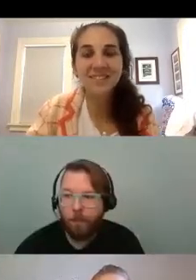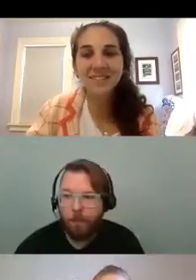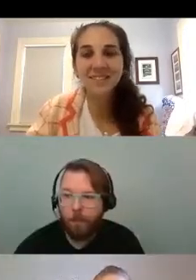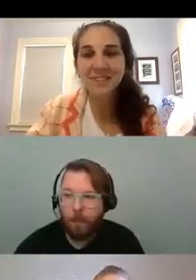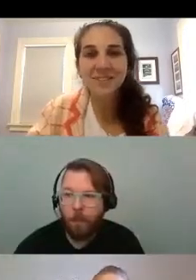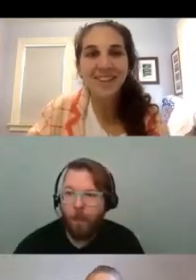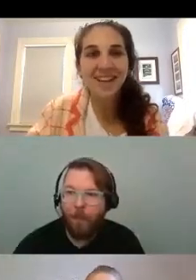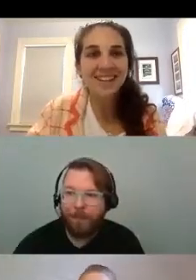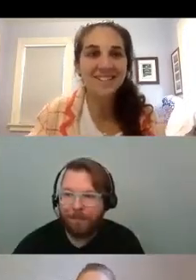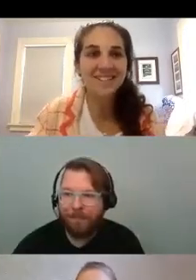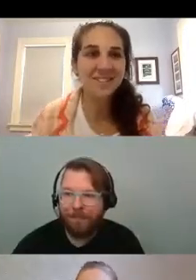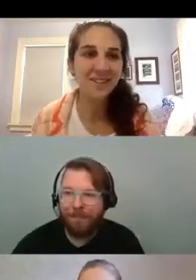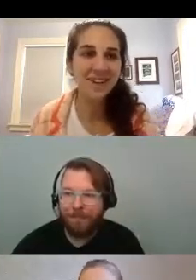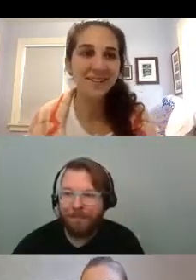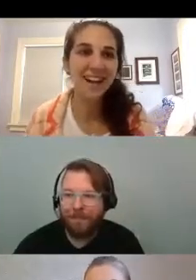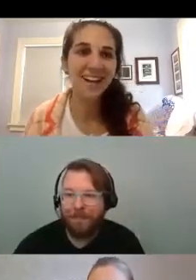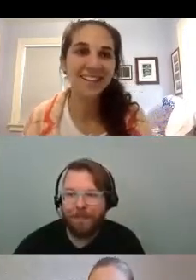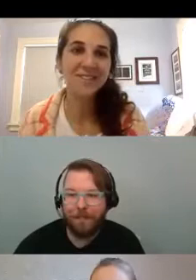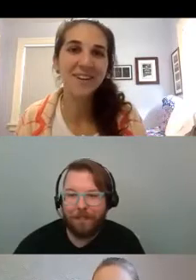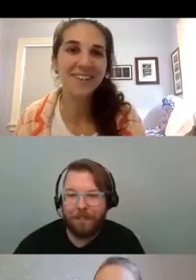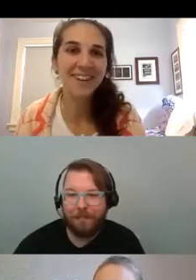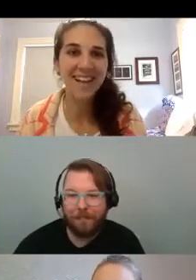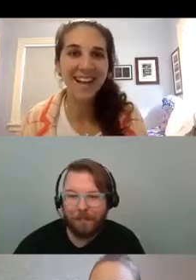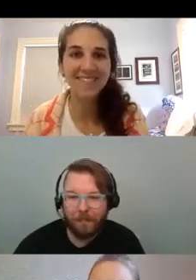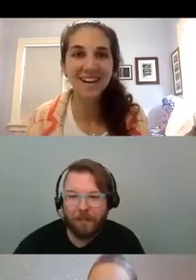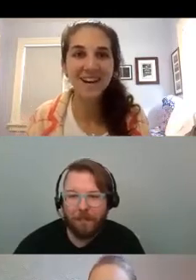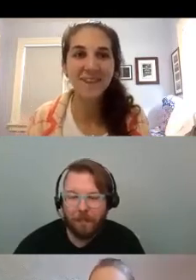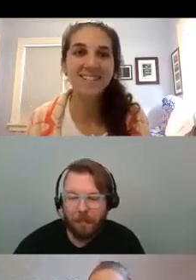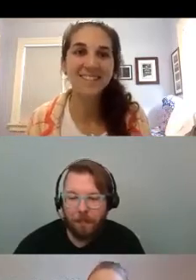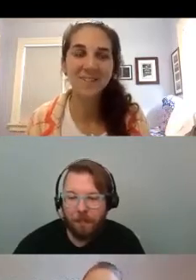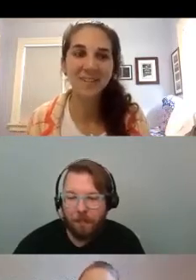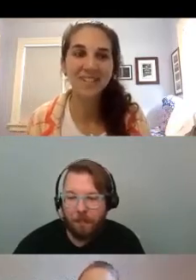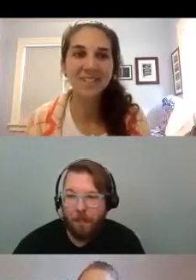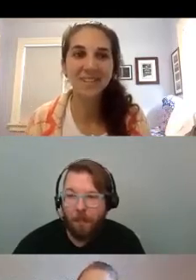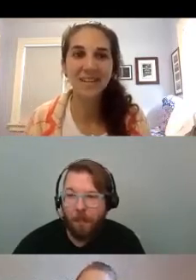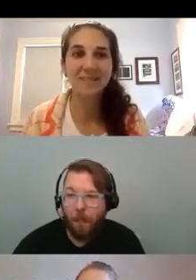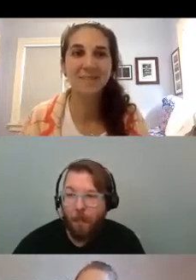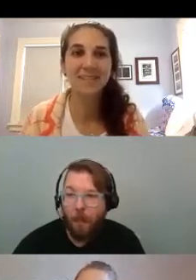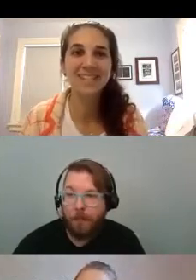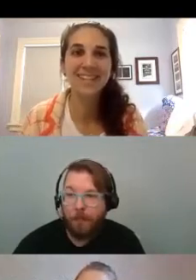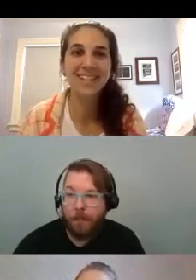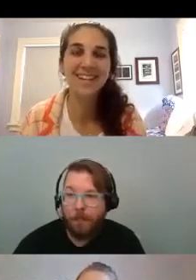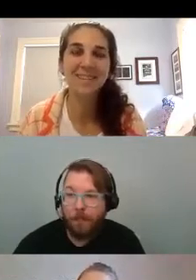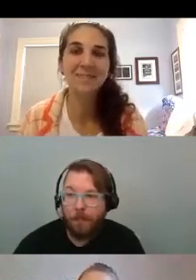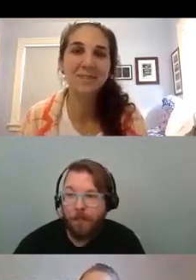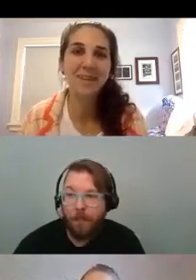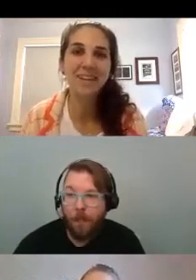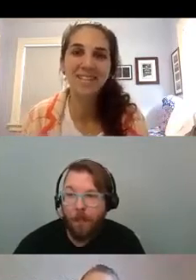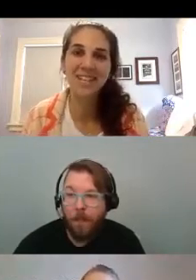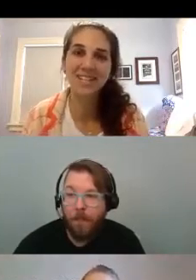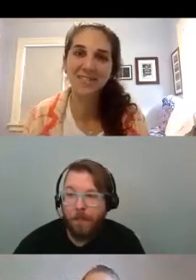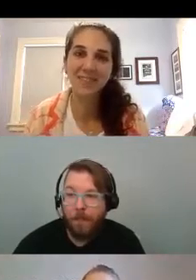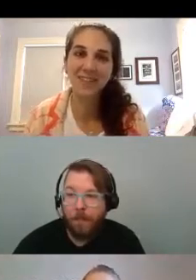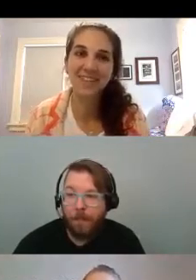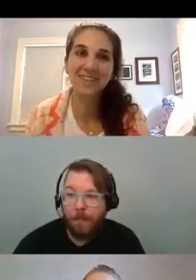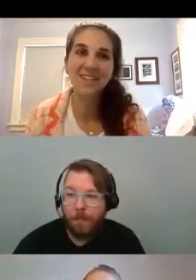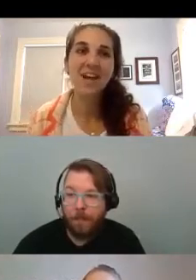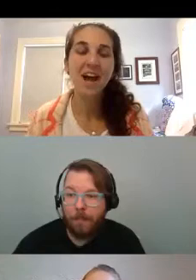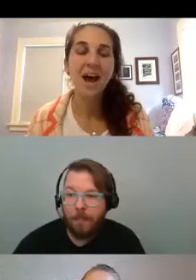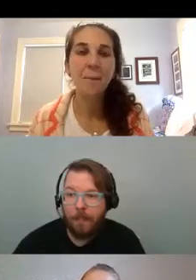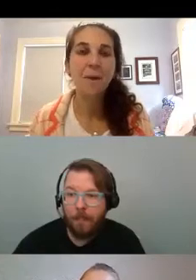Thank you, Nicole, for that history of how we got to where we are now. As Nicole mentioned, my name is Melissa, and I'm the Thoma Education